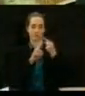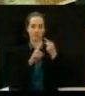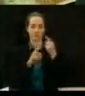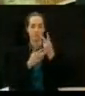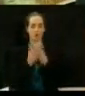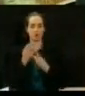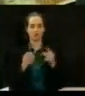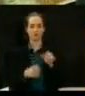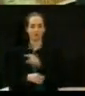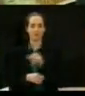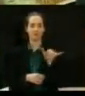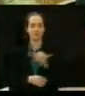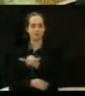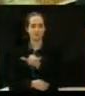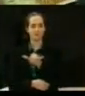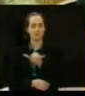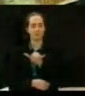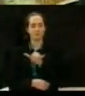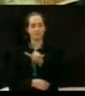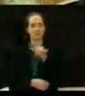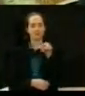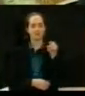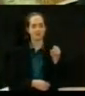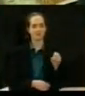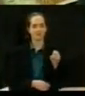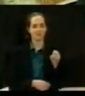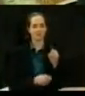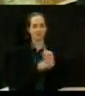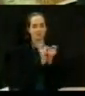restrictions, those changes need to be